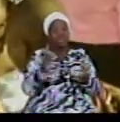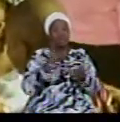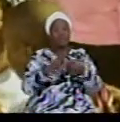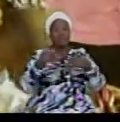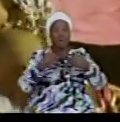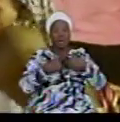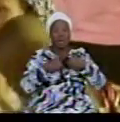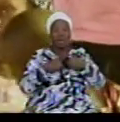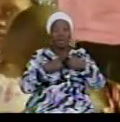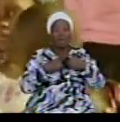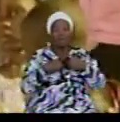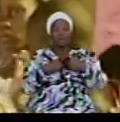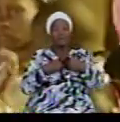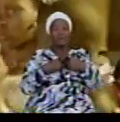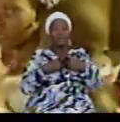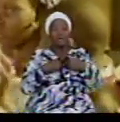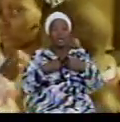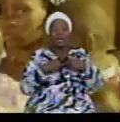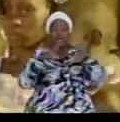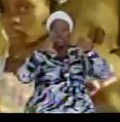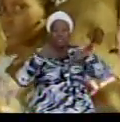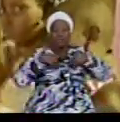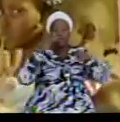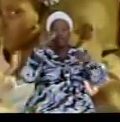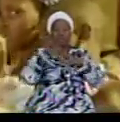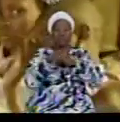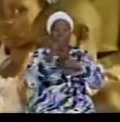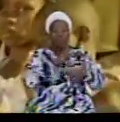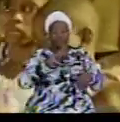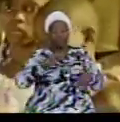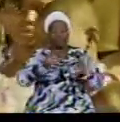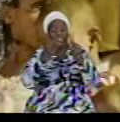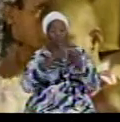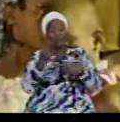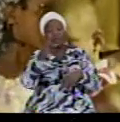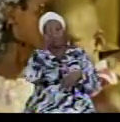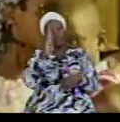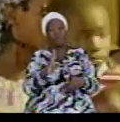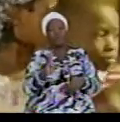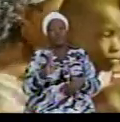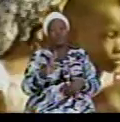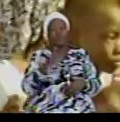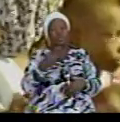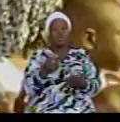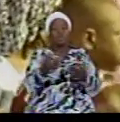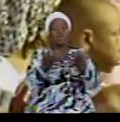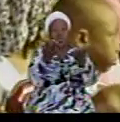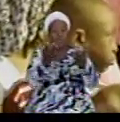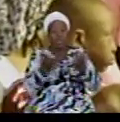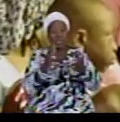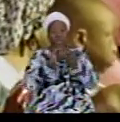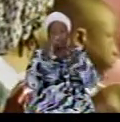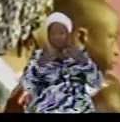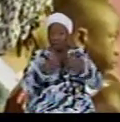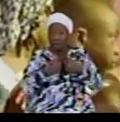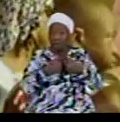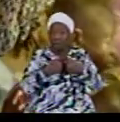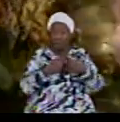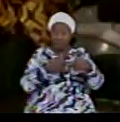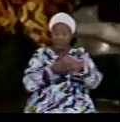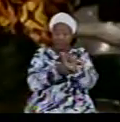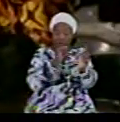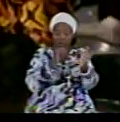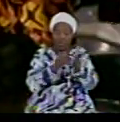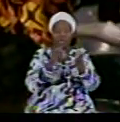have adoption into the family of God. The desire you have, follow it